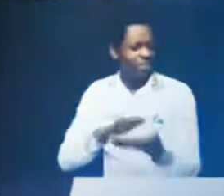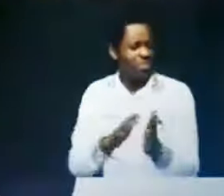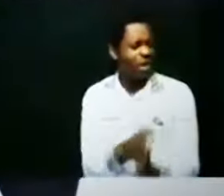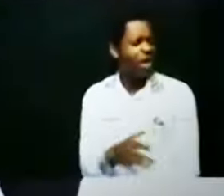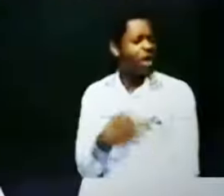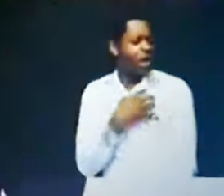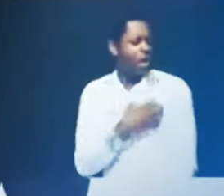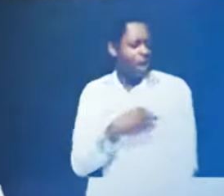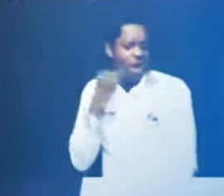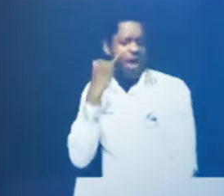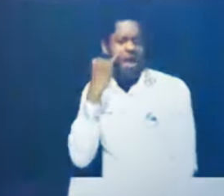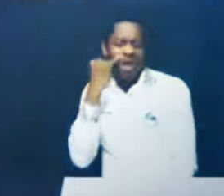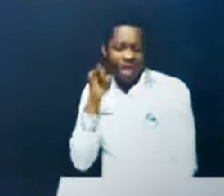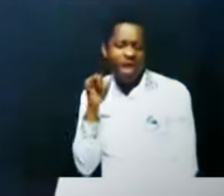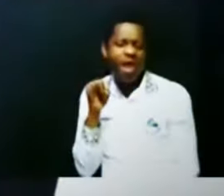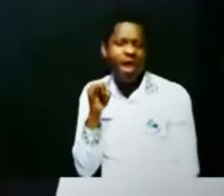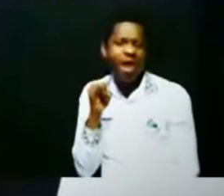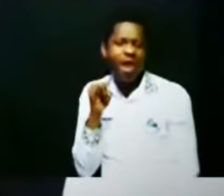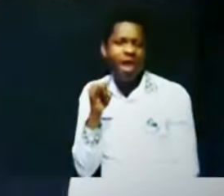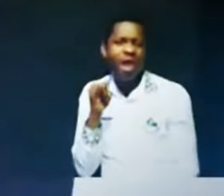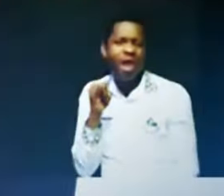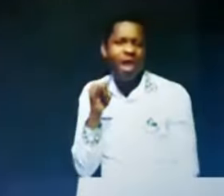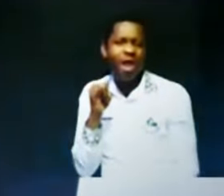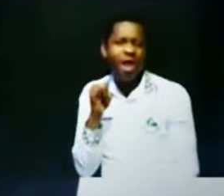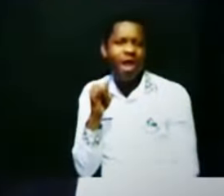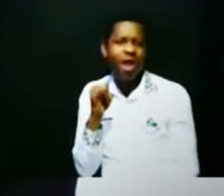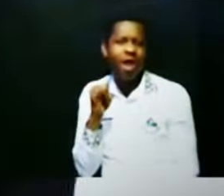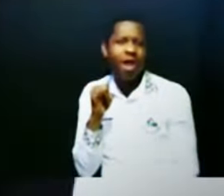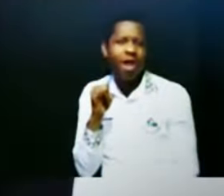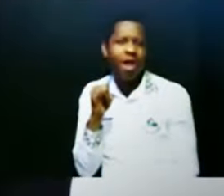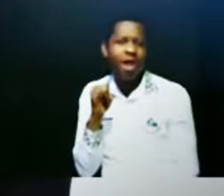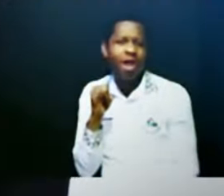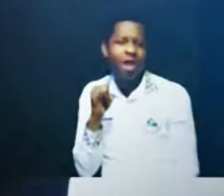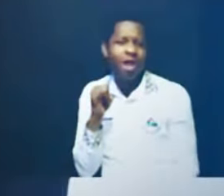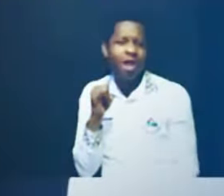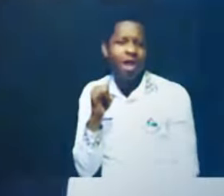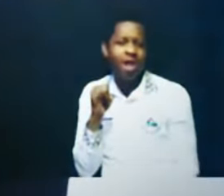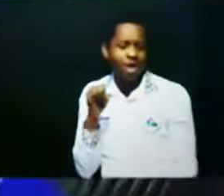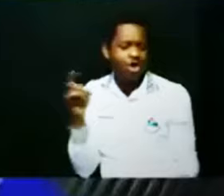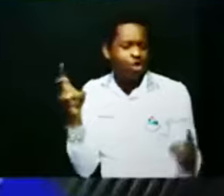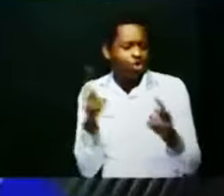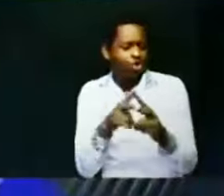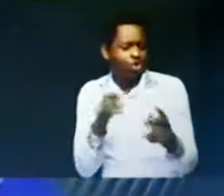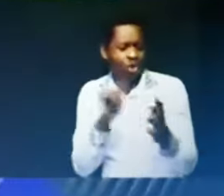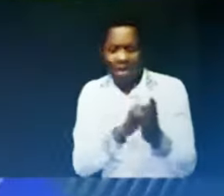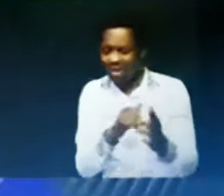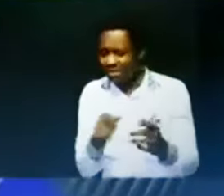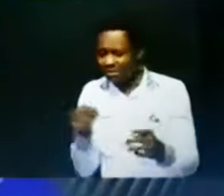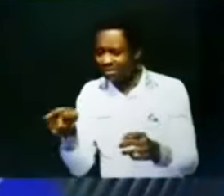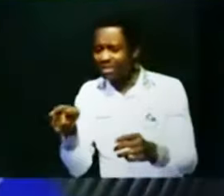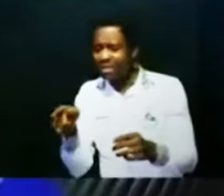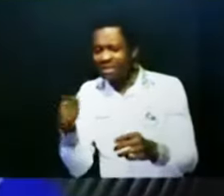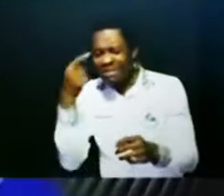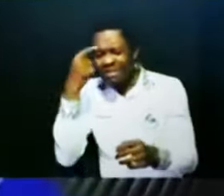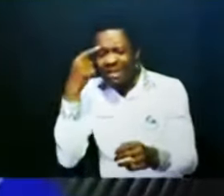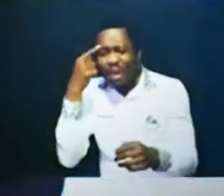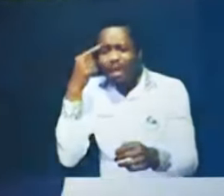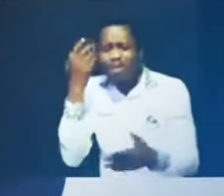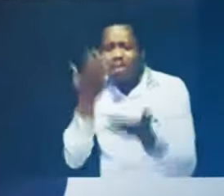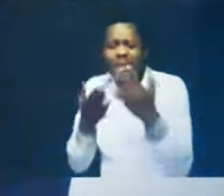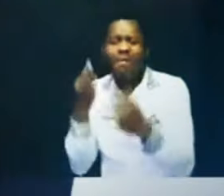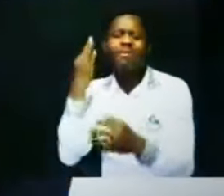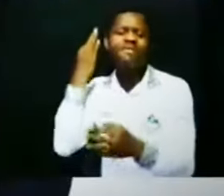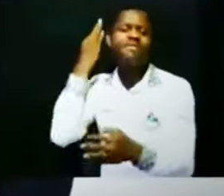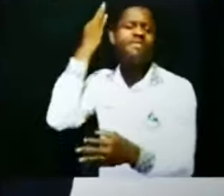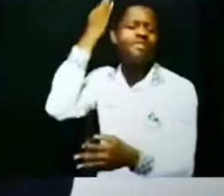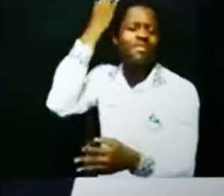no tune ni as your branch. The jealousy was all so that he would not take what belongs to him, so now he will not take or treat ni kru